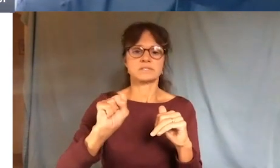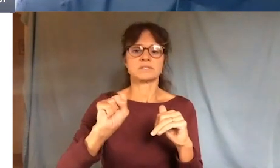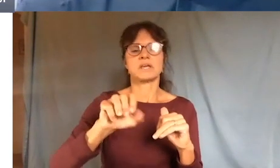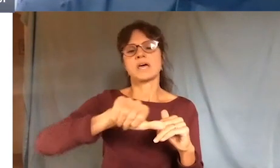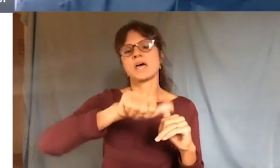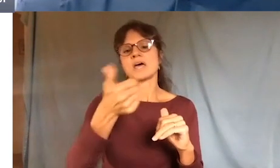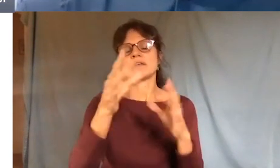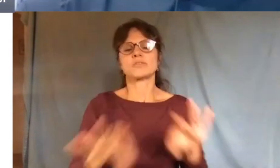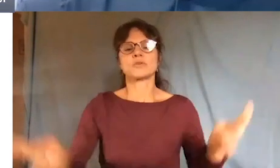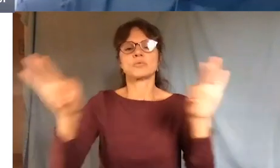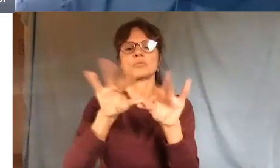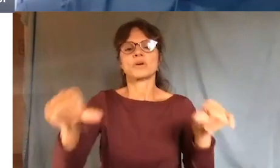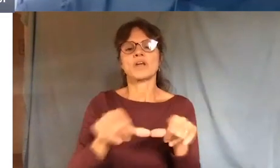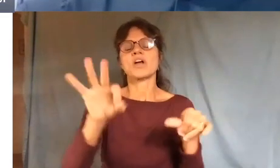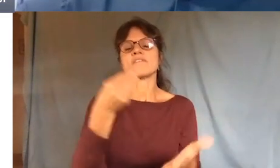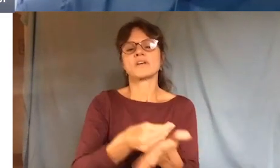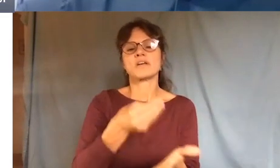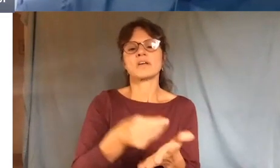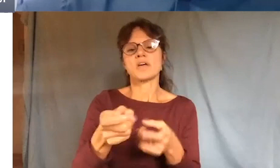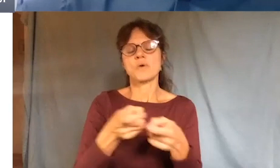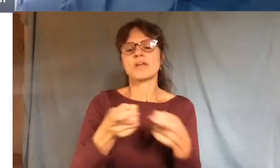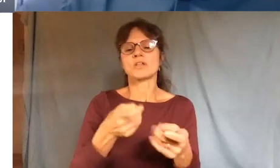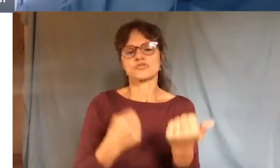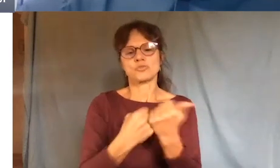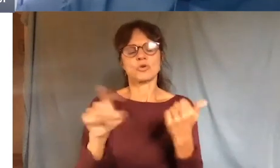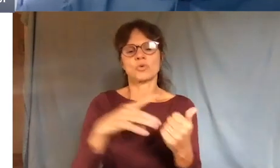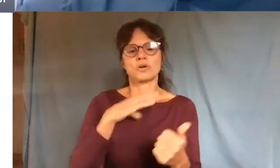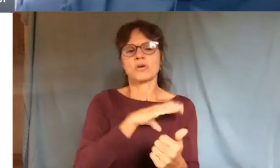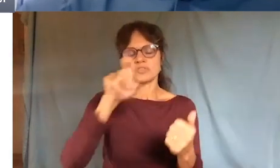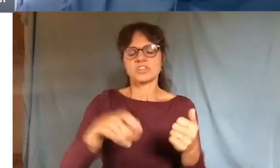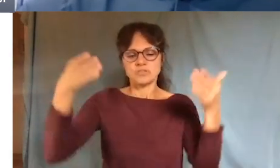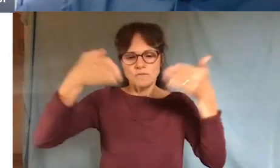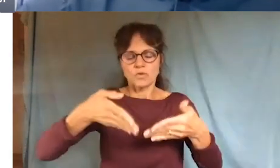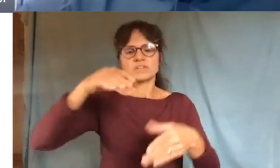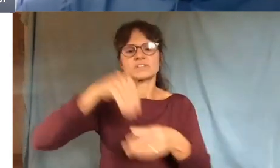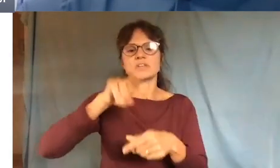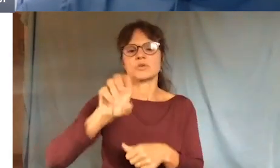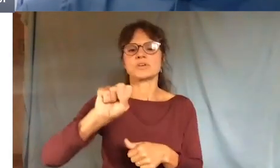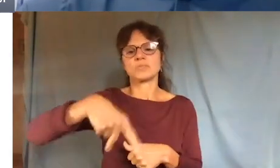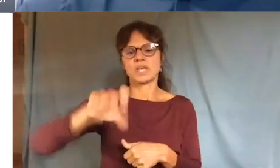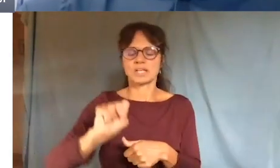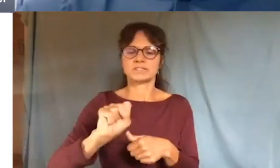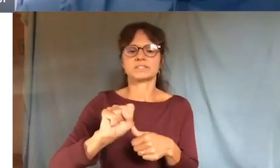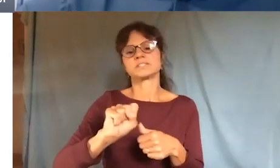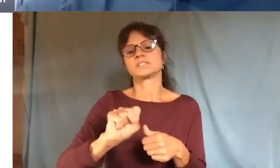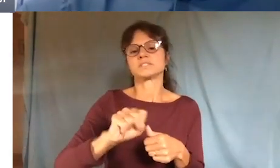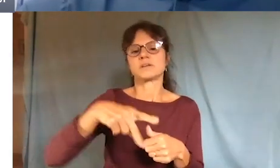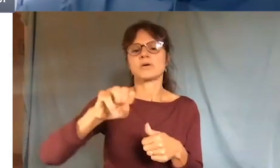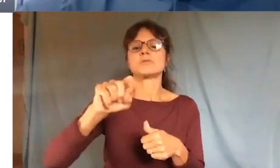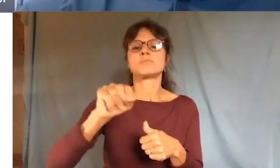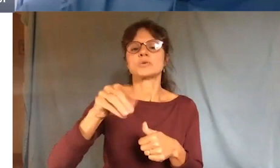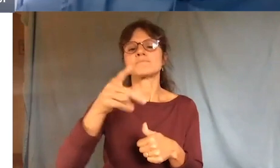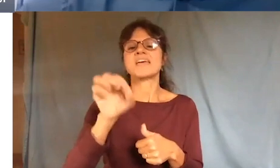Another crucial area of financial and regulatory support where Congress should focus is within the U.S. Postal Service. Postmaster General